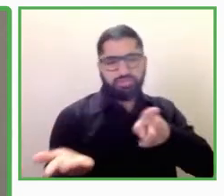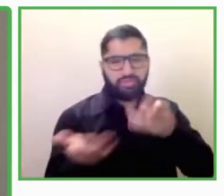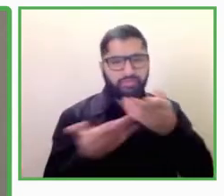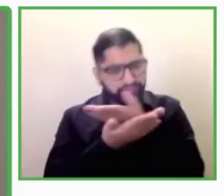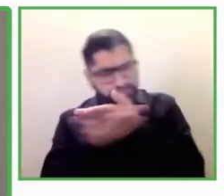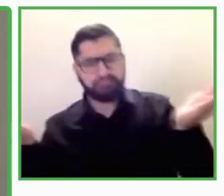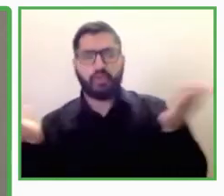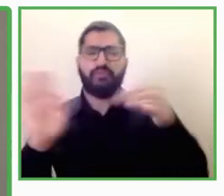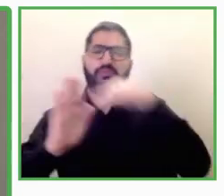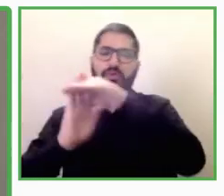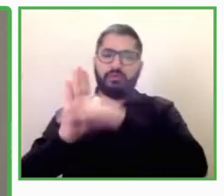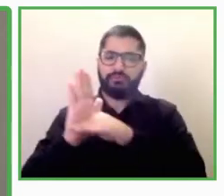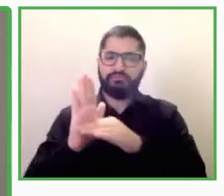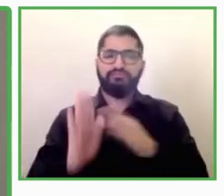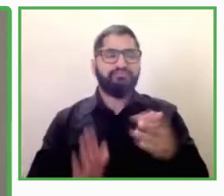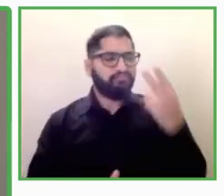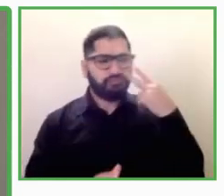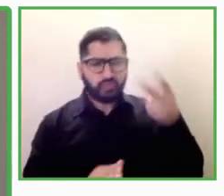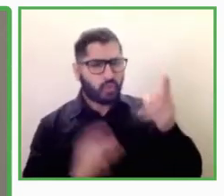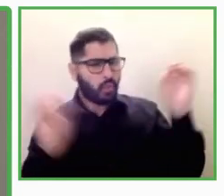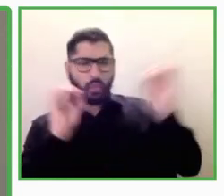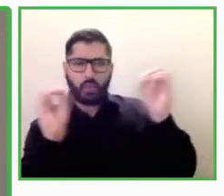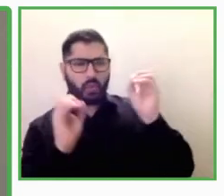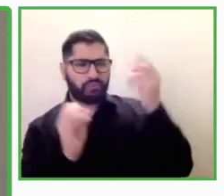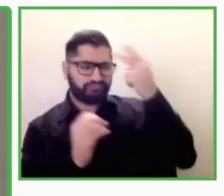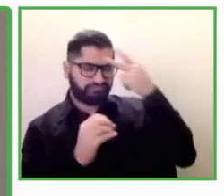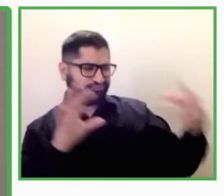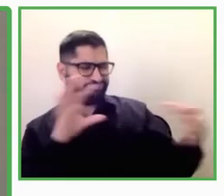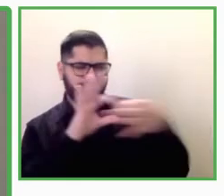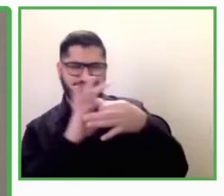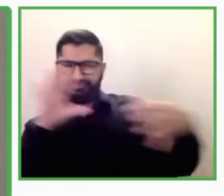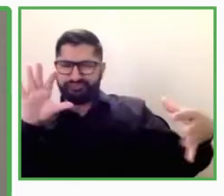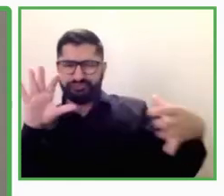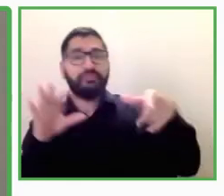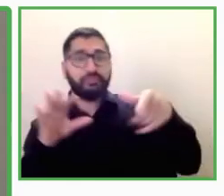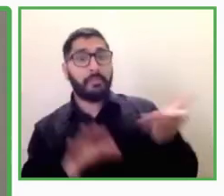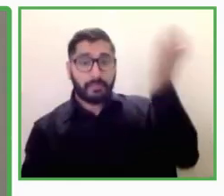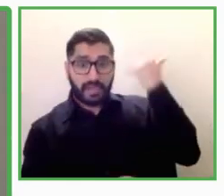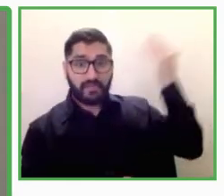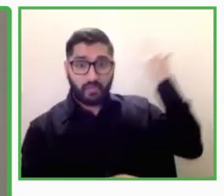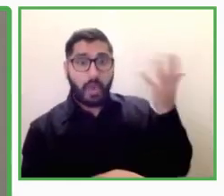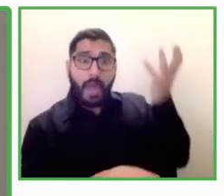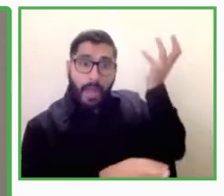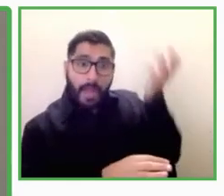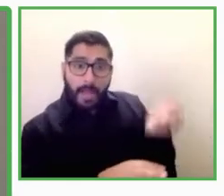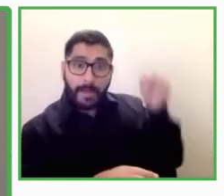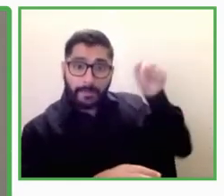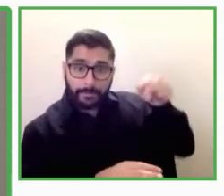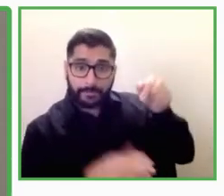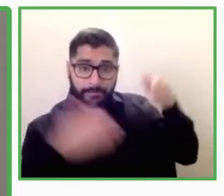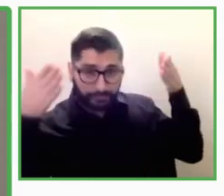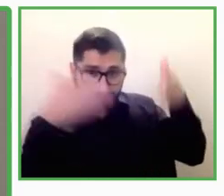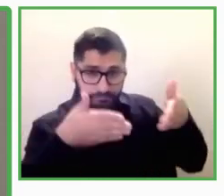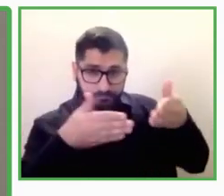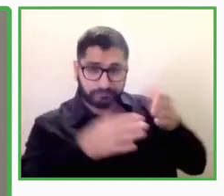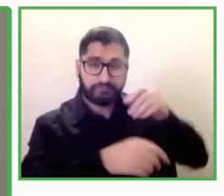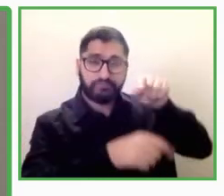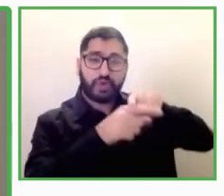direct them. Here we have in Spain an observation lab that observes